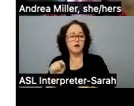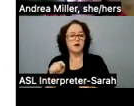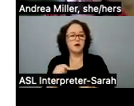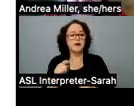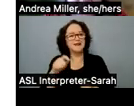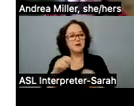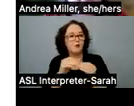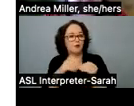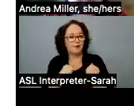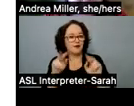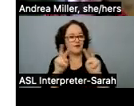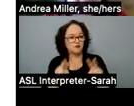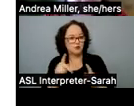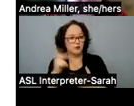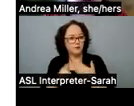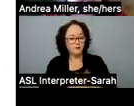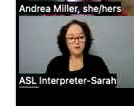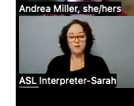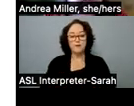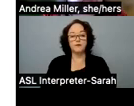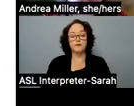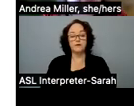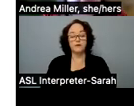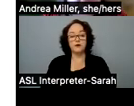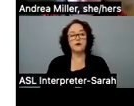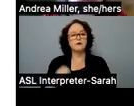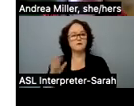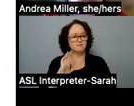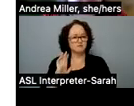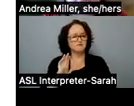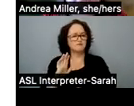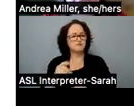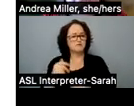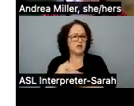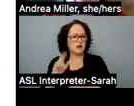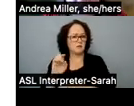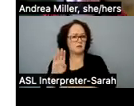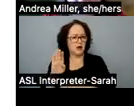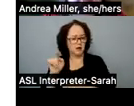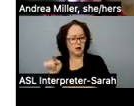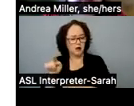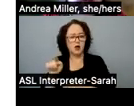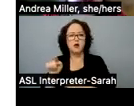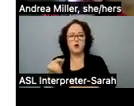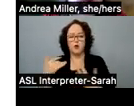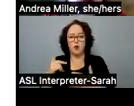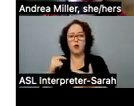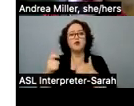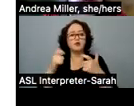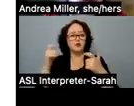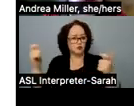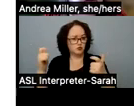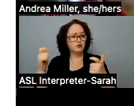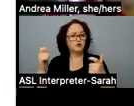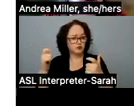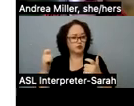The chairman of that board at that time, his name was Don Ball. He's a very huge housing developer in Kentucky. He has since passed away, but he